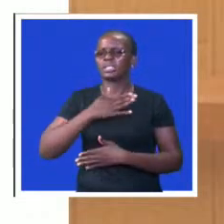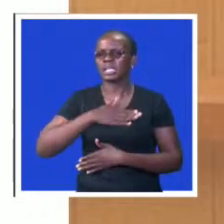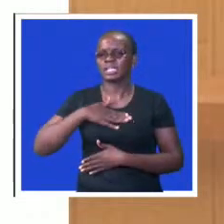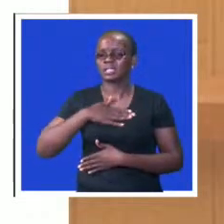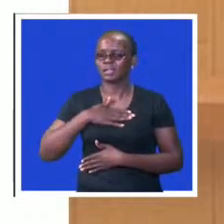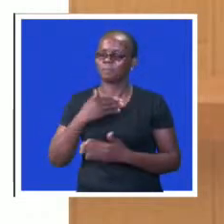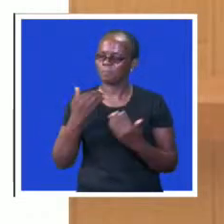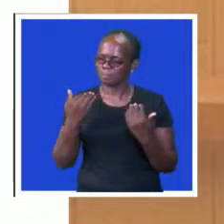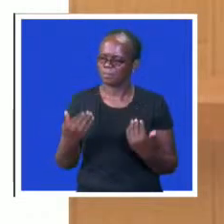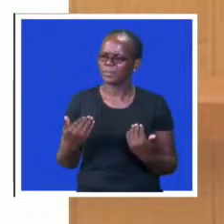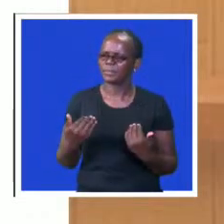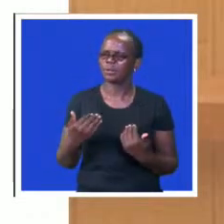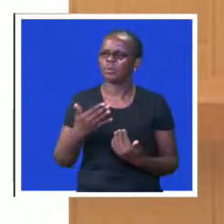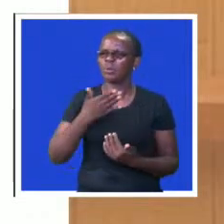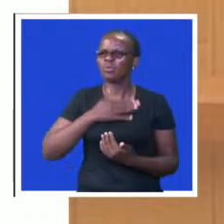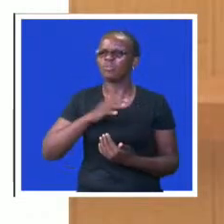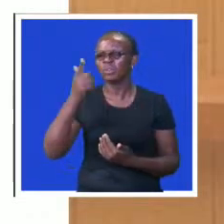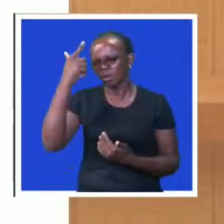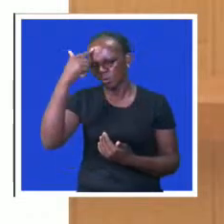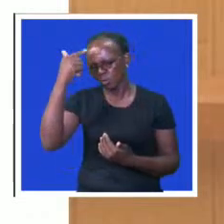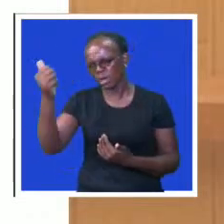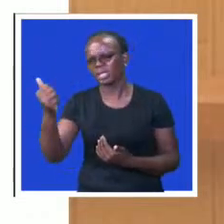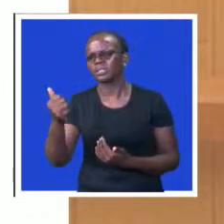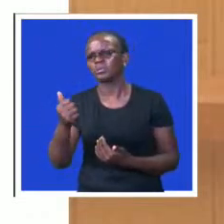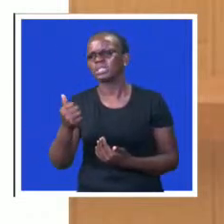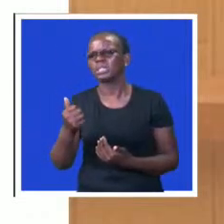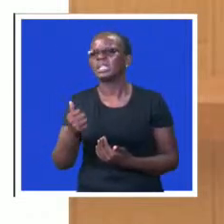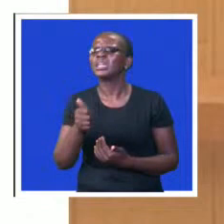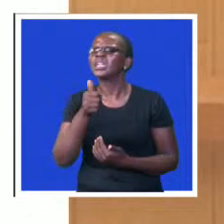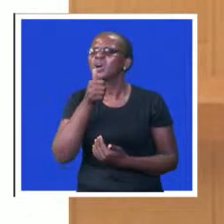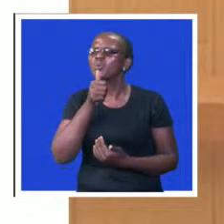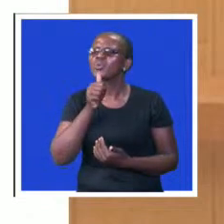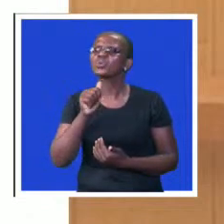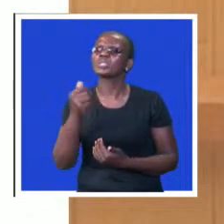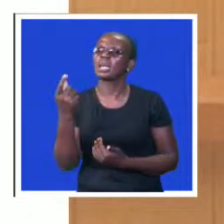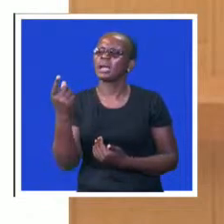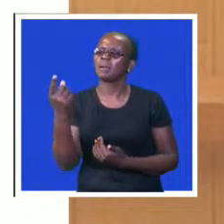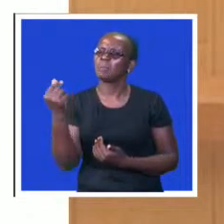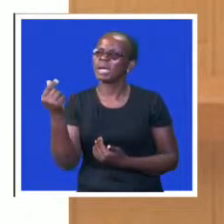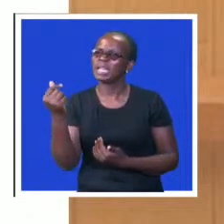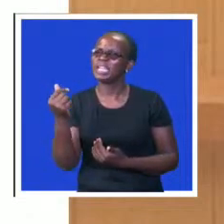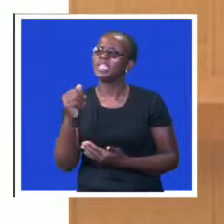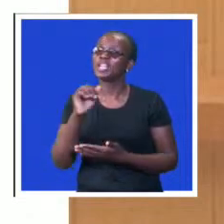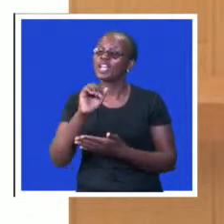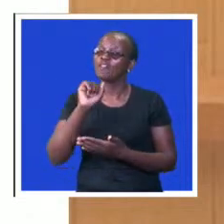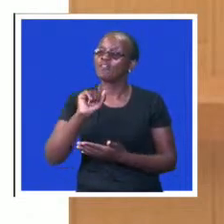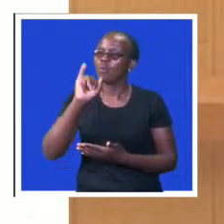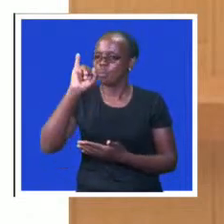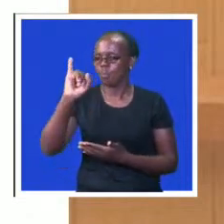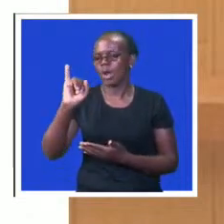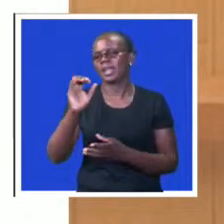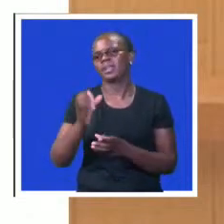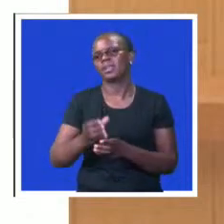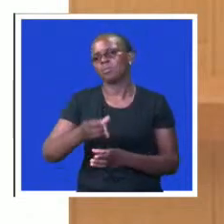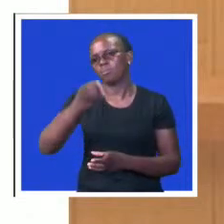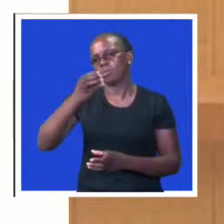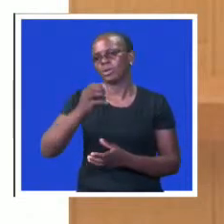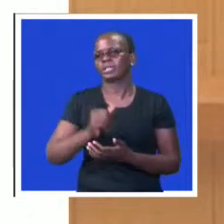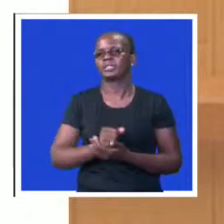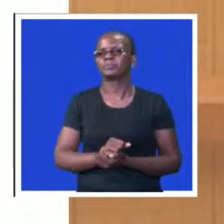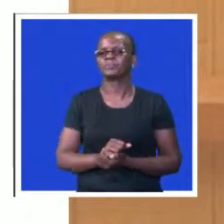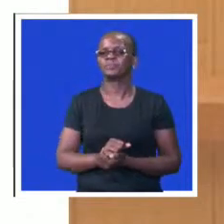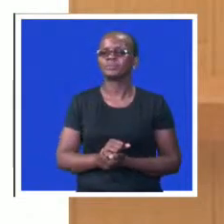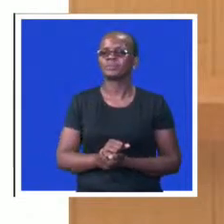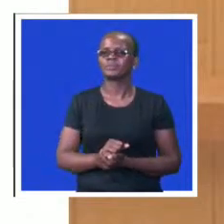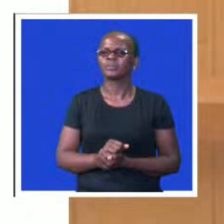I want to know how much is a cost of 1 bottle of cough syrup. How